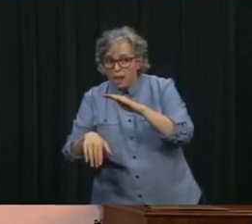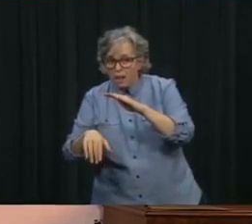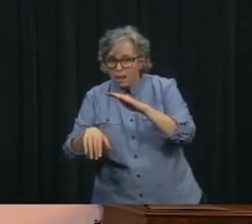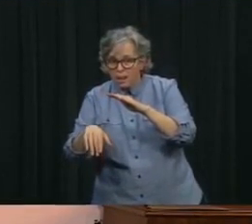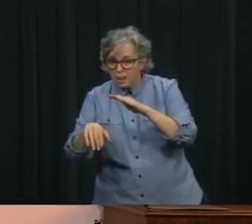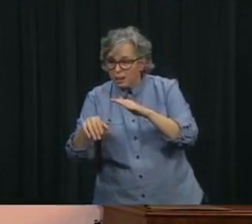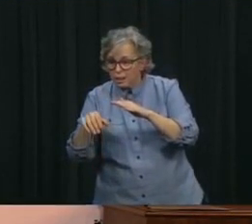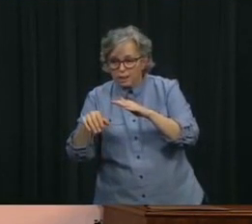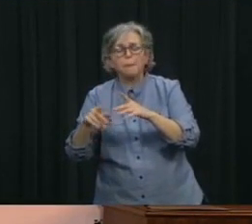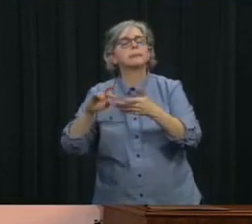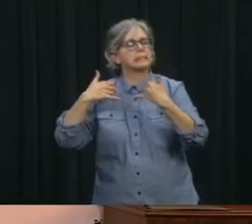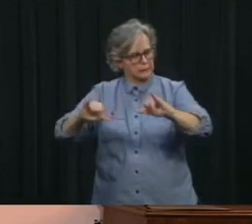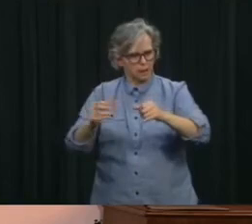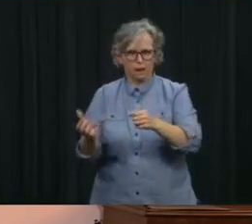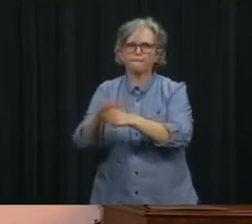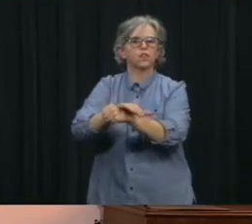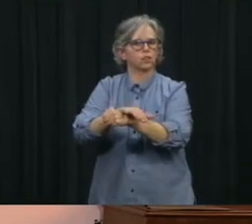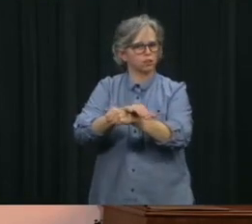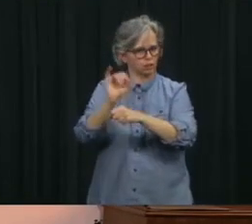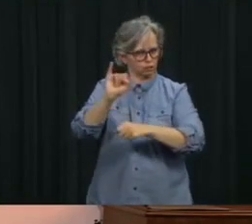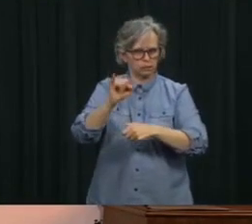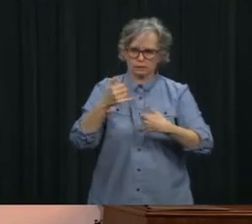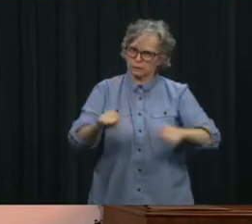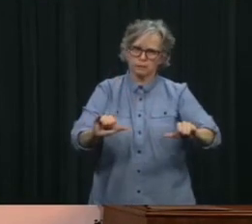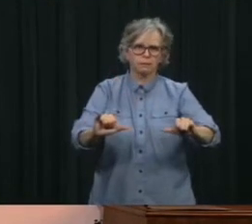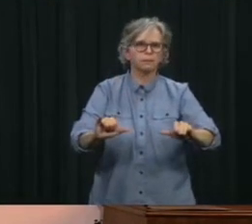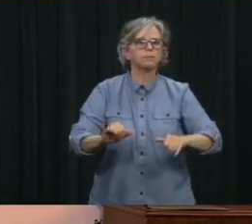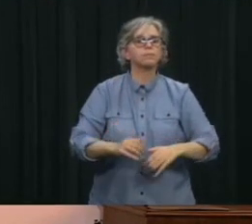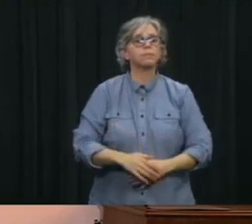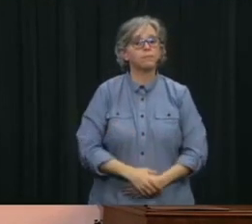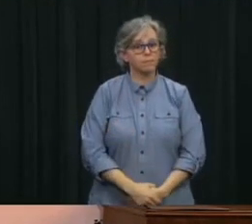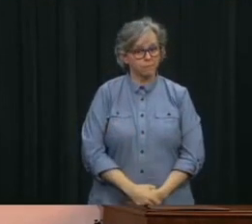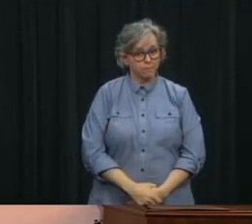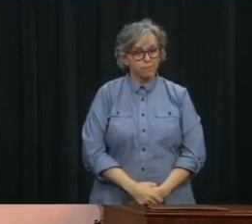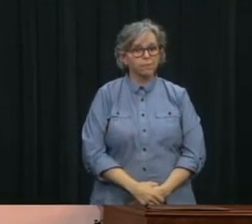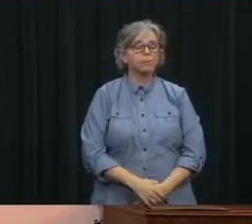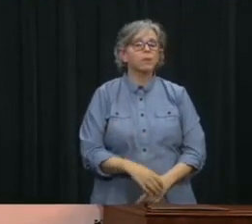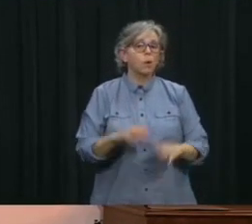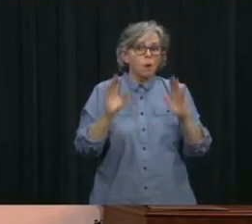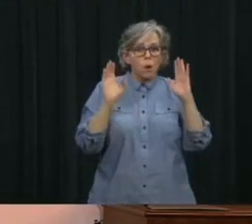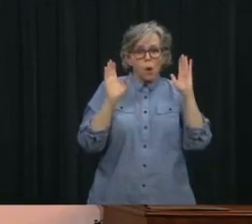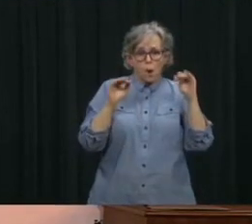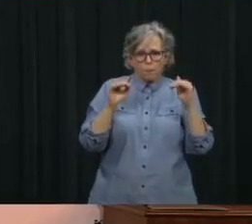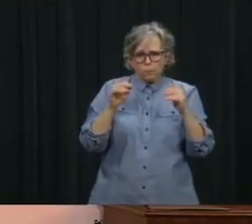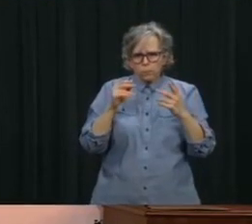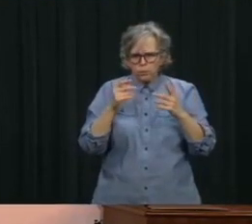very soon, sometime within the next few minutes, I hope.